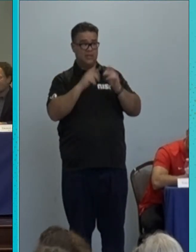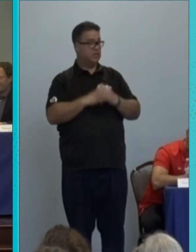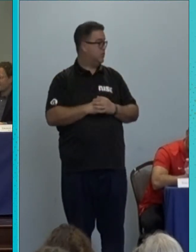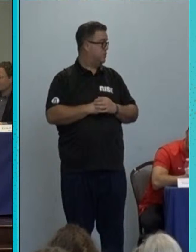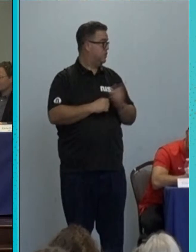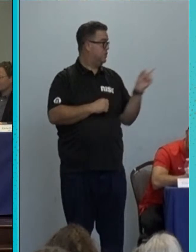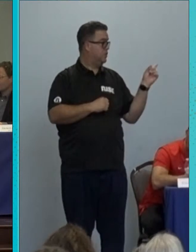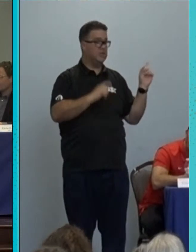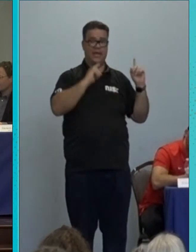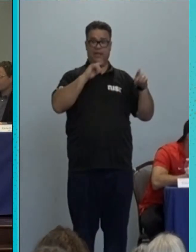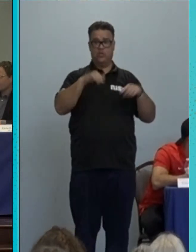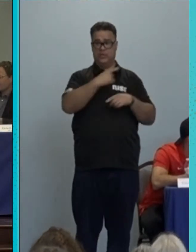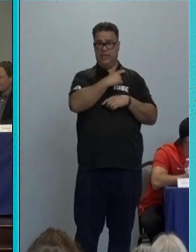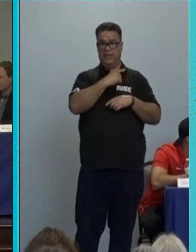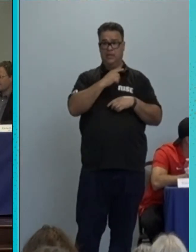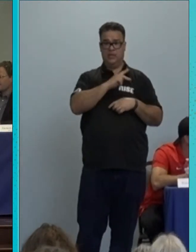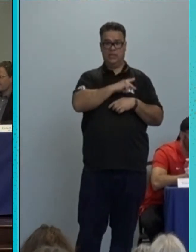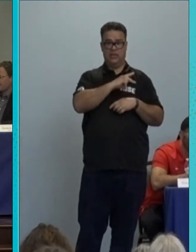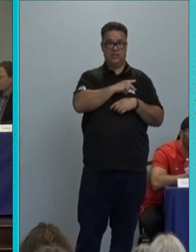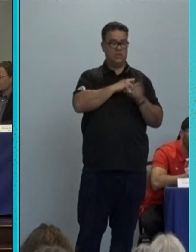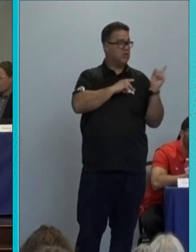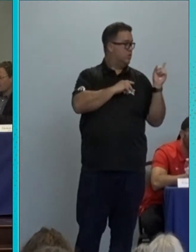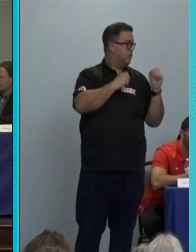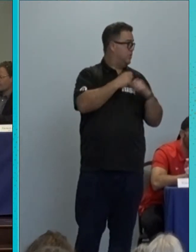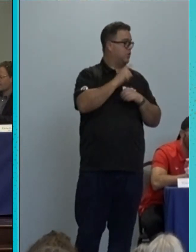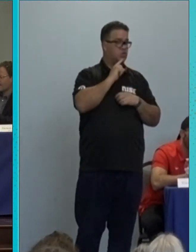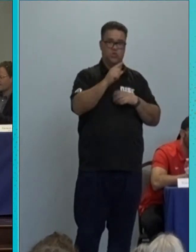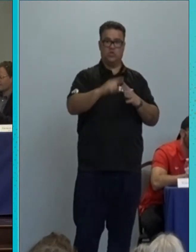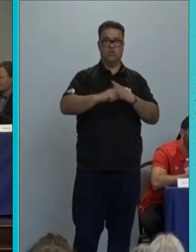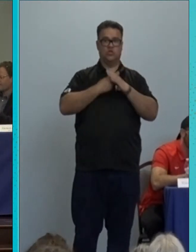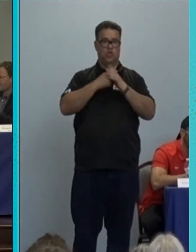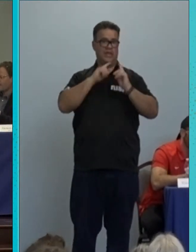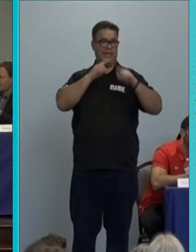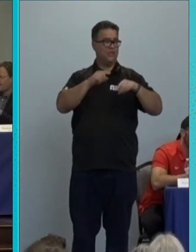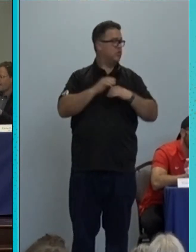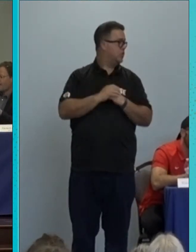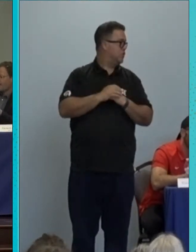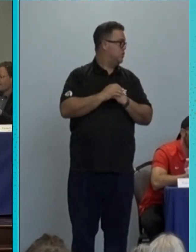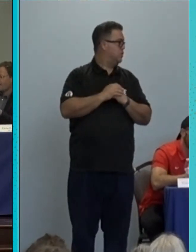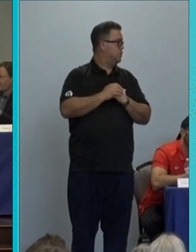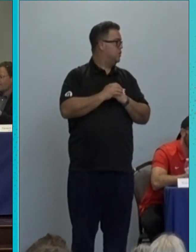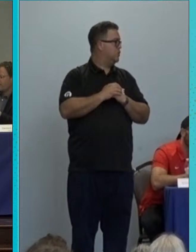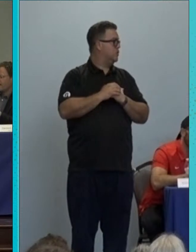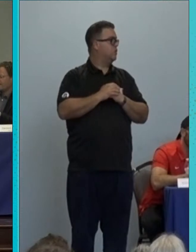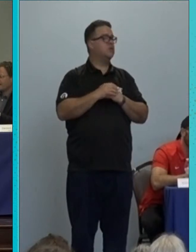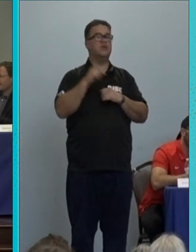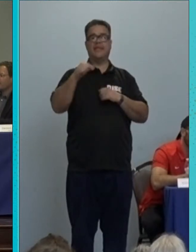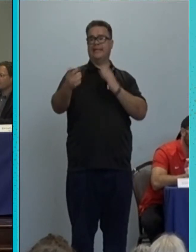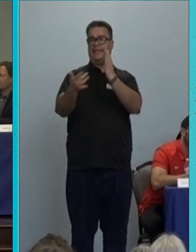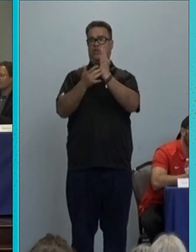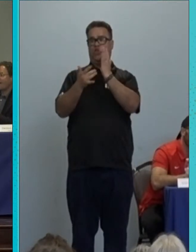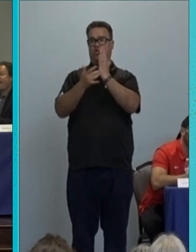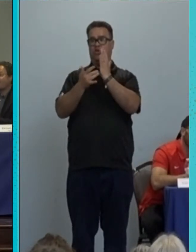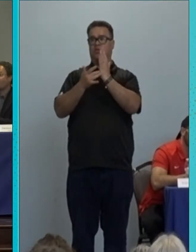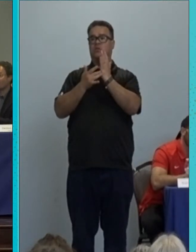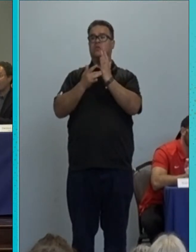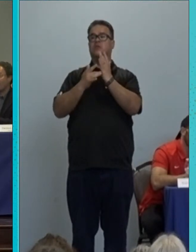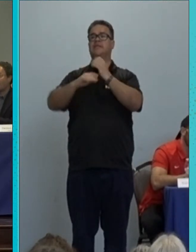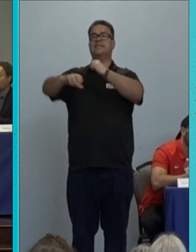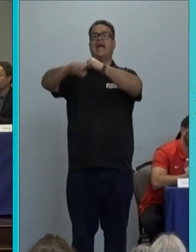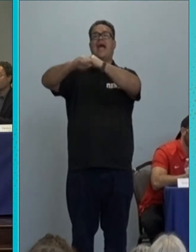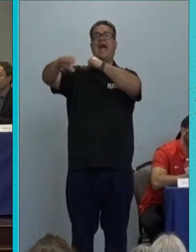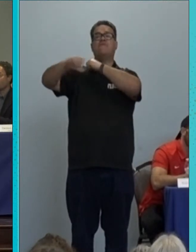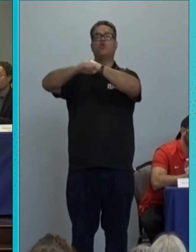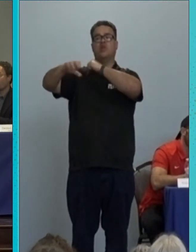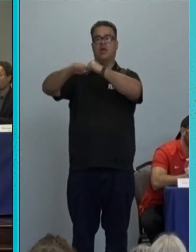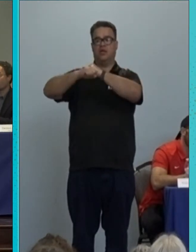Can I answer, Keith? Because I need to make sure, or I'll start the answer. That technology is